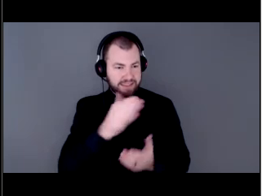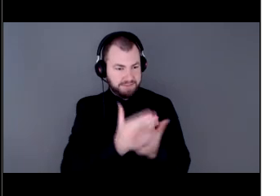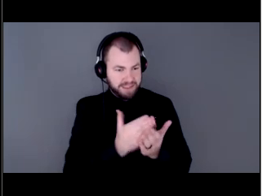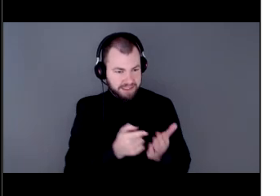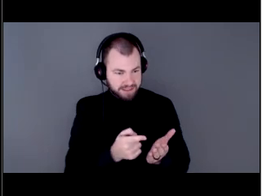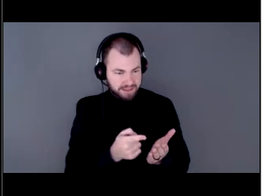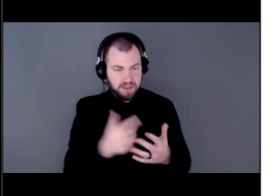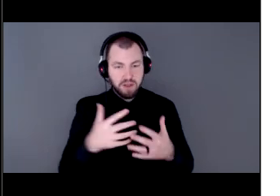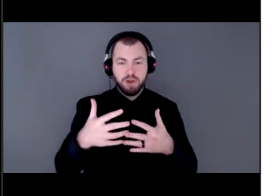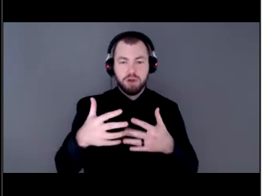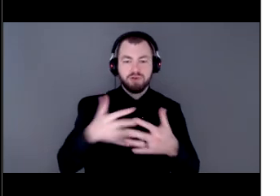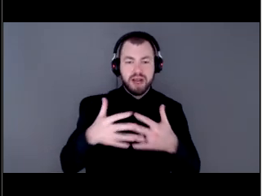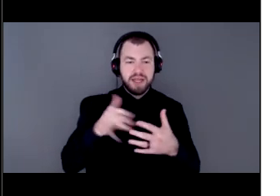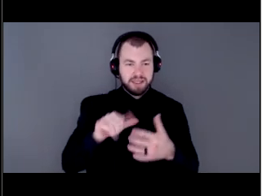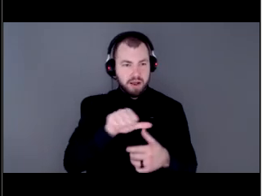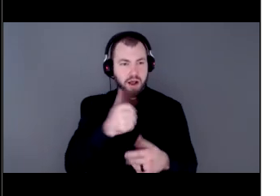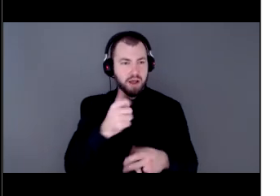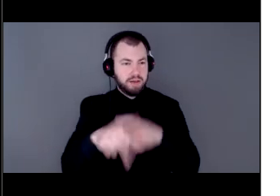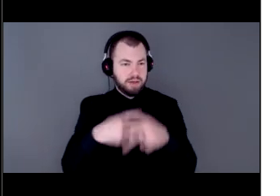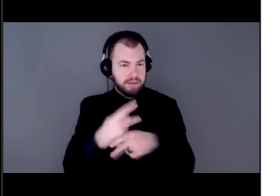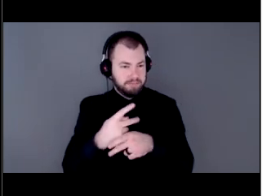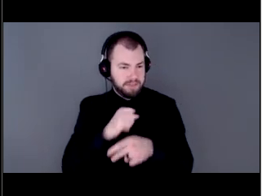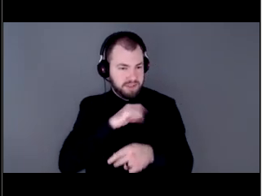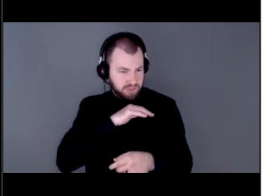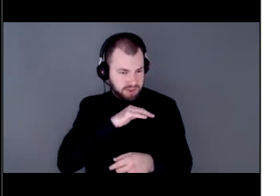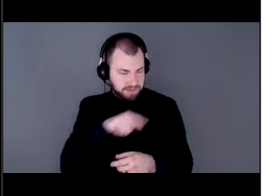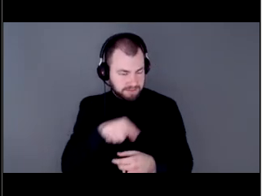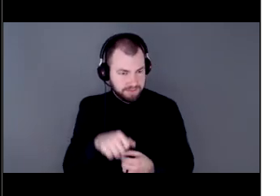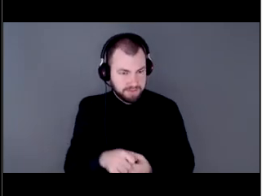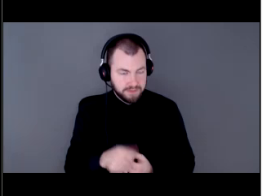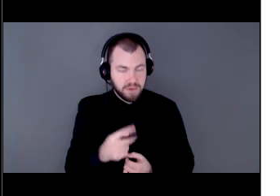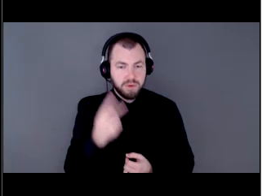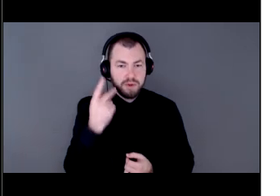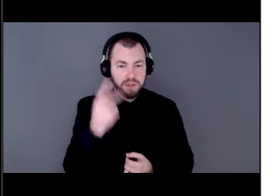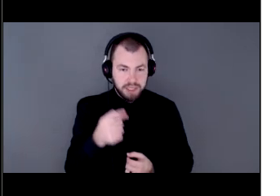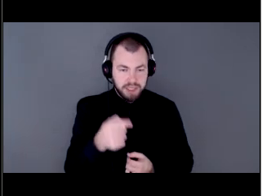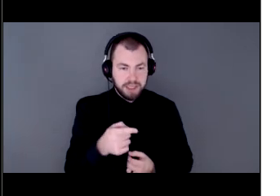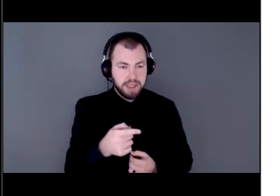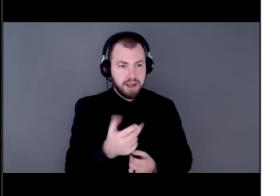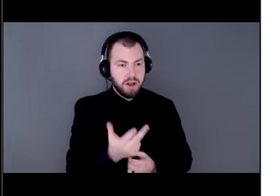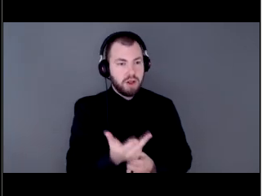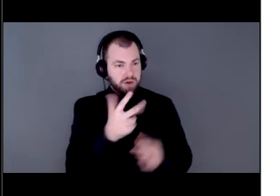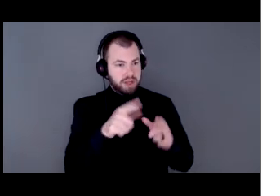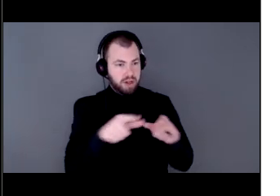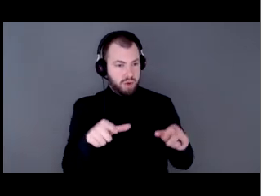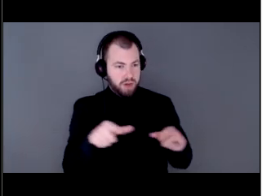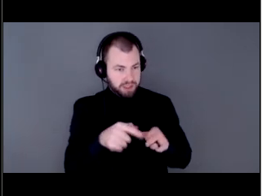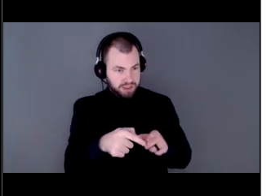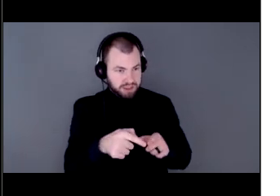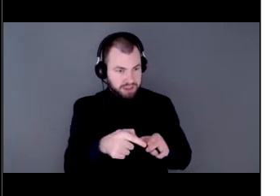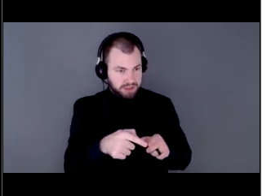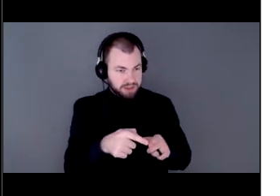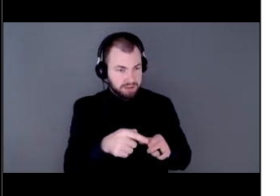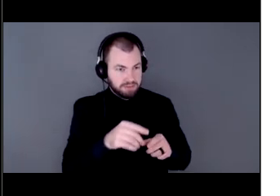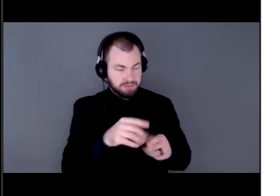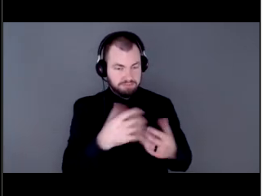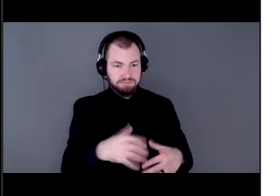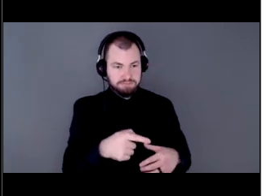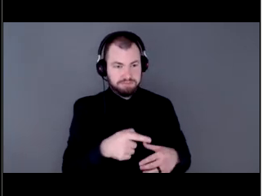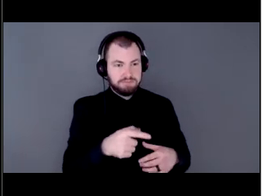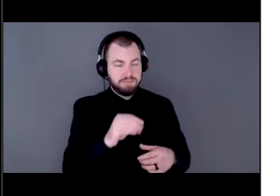it's other types of debris. And you see that there are at least 3 locations where the blue, so the percentage of